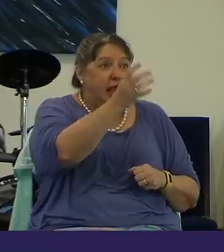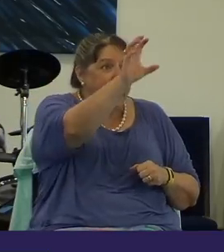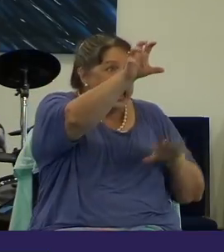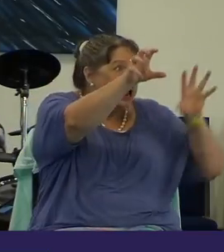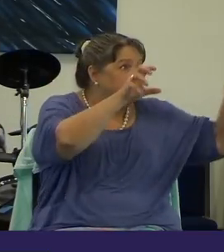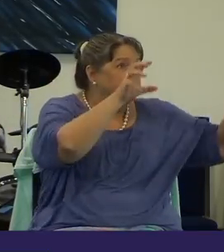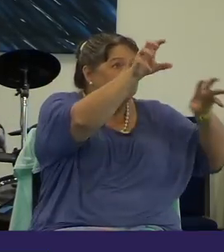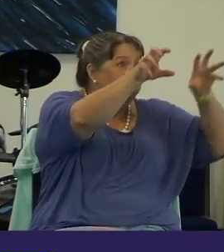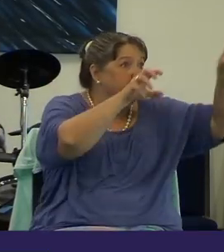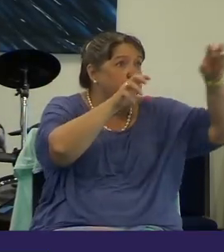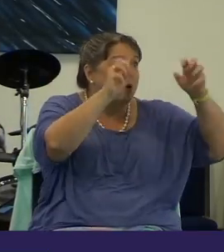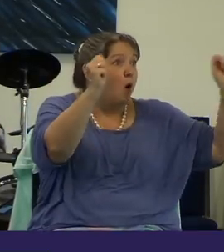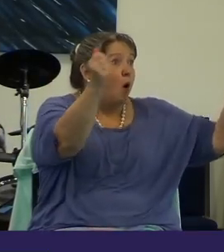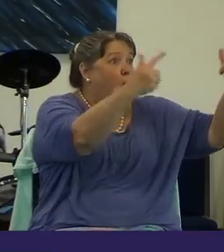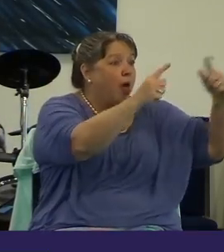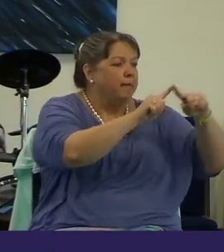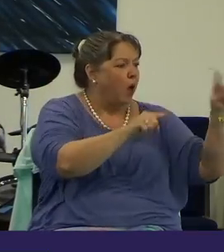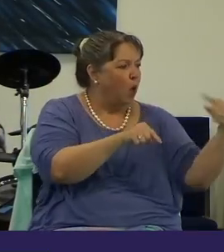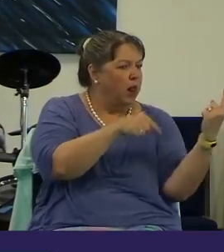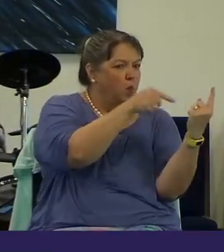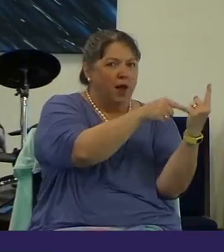don't eat of this one.